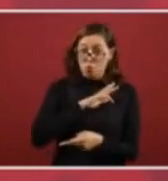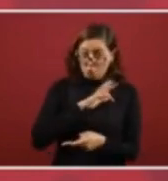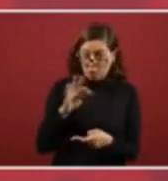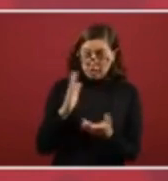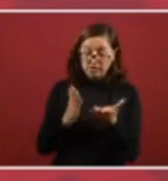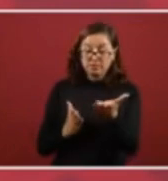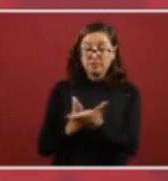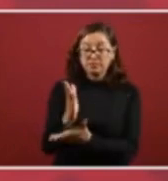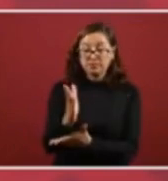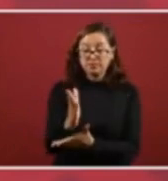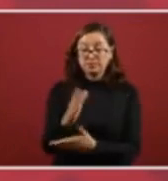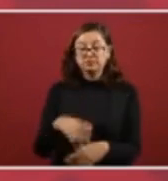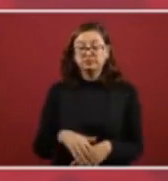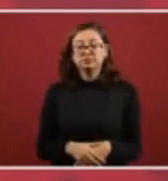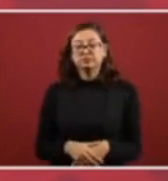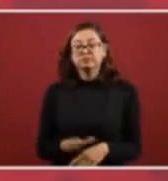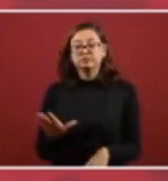if it's viable.